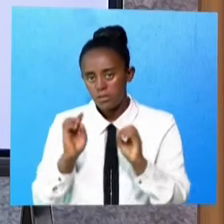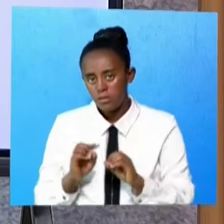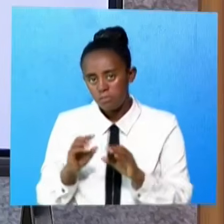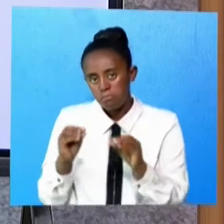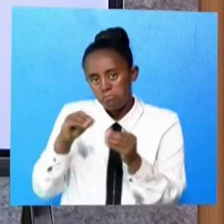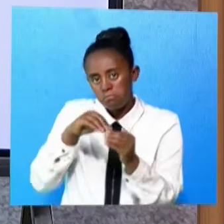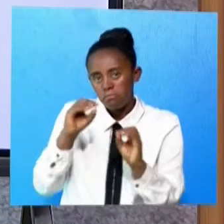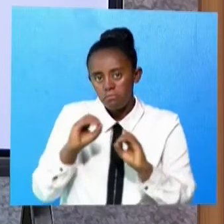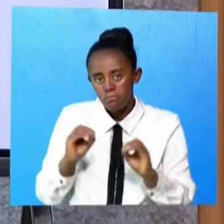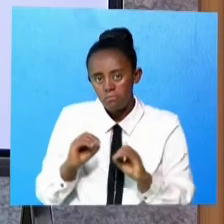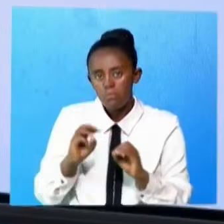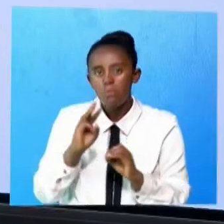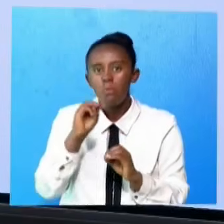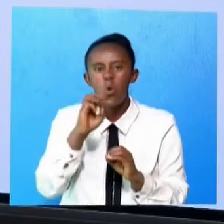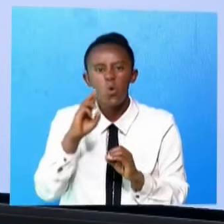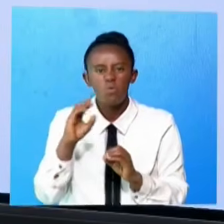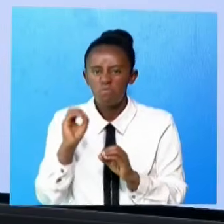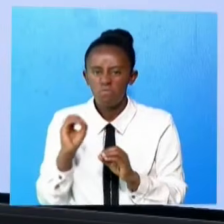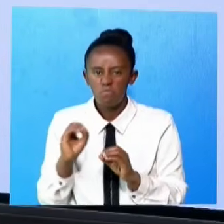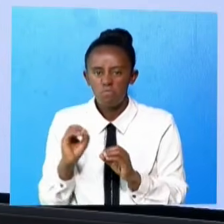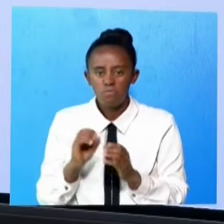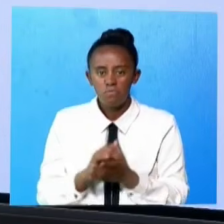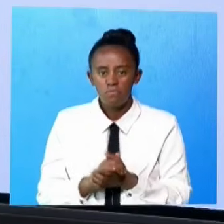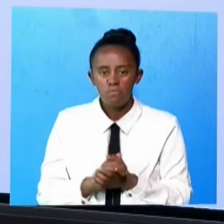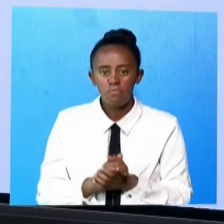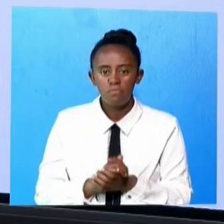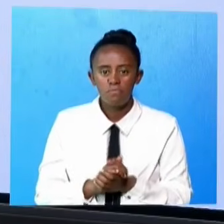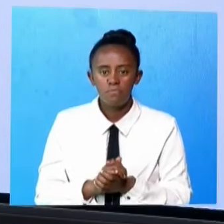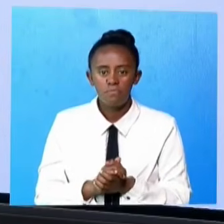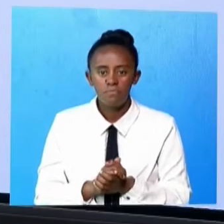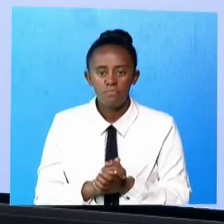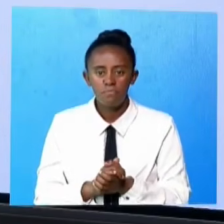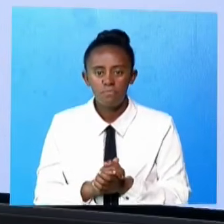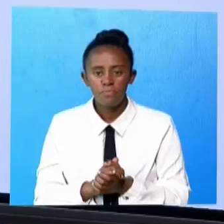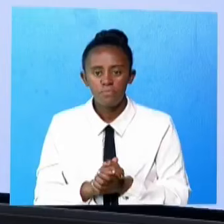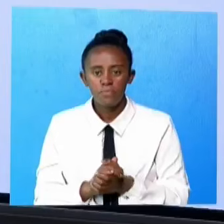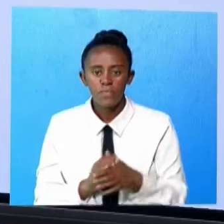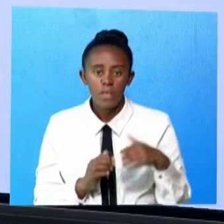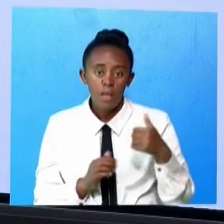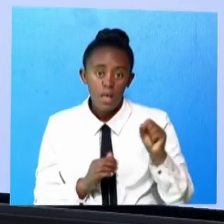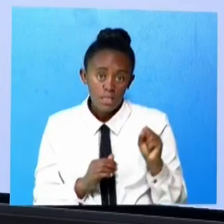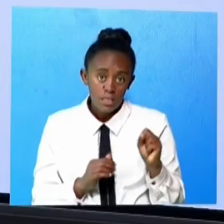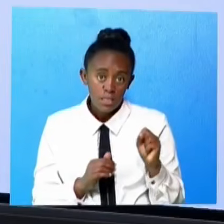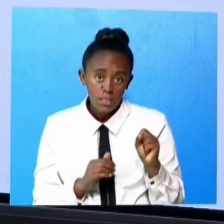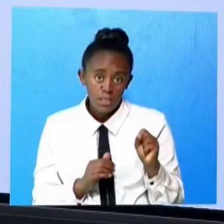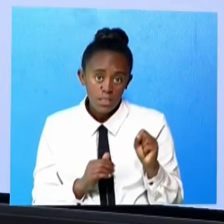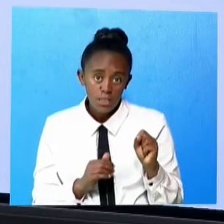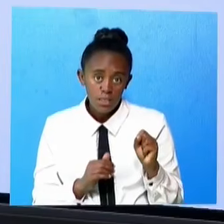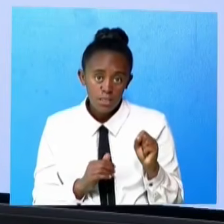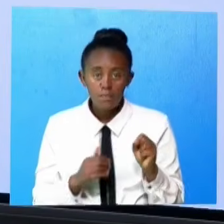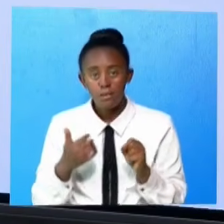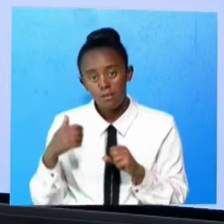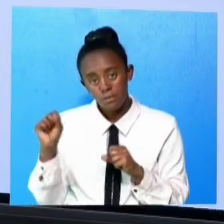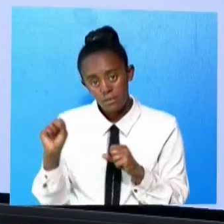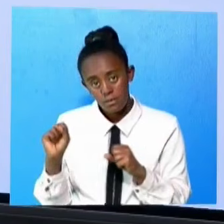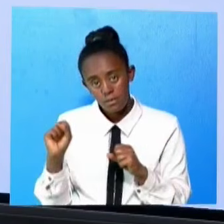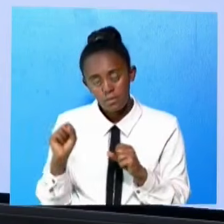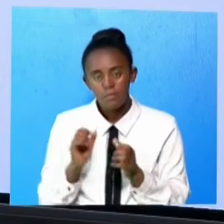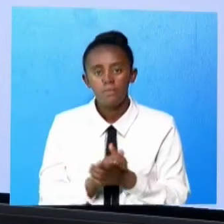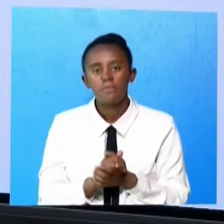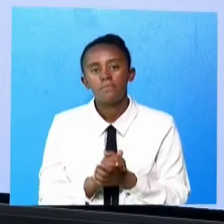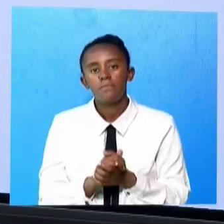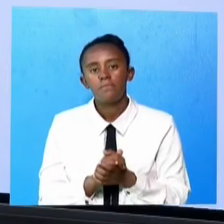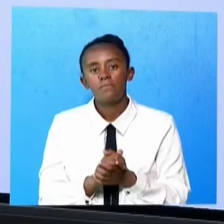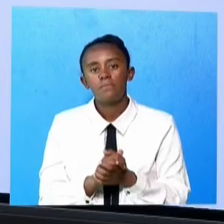add more brilliant. No, don't say. Don't say more brilliant. That's why, because the structure doesn't allow you to use